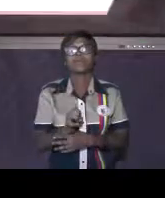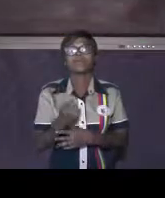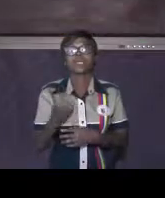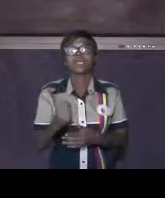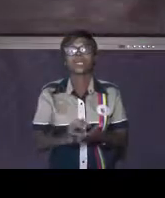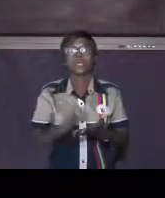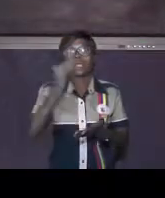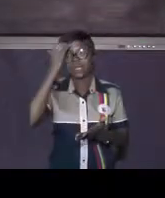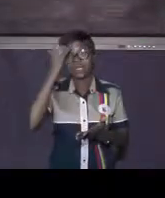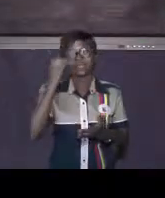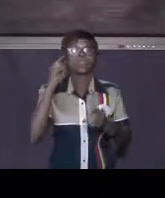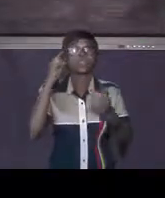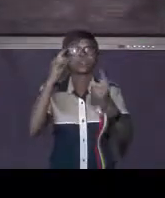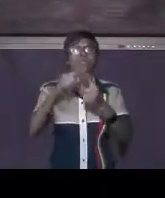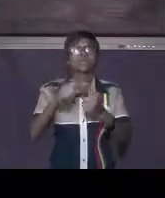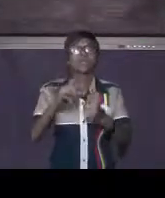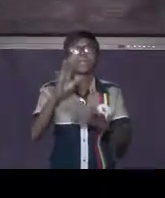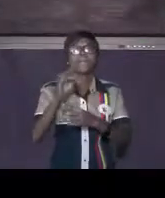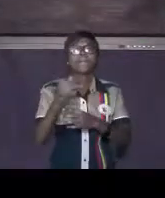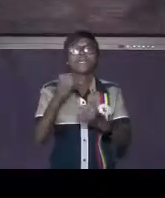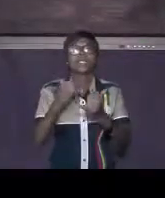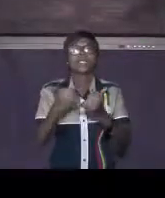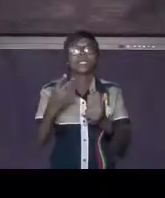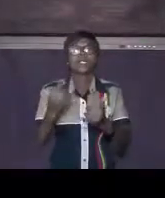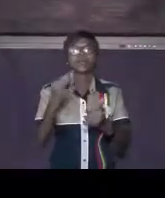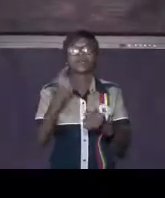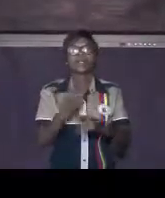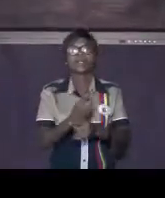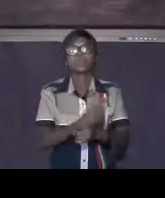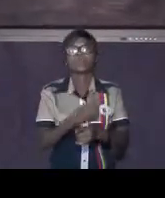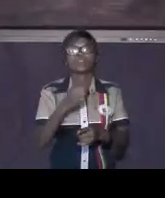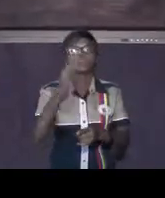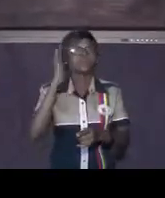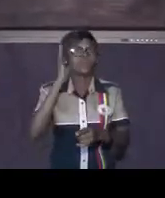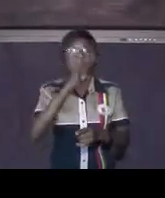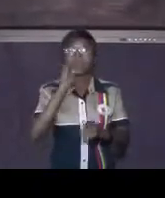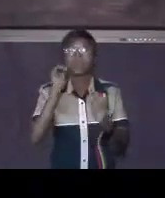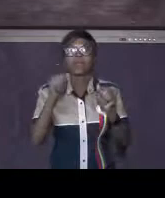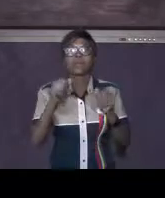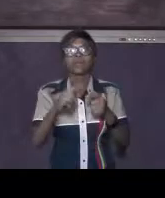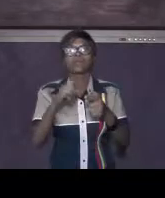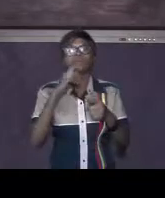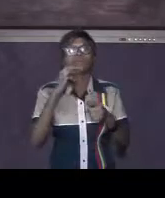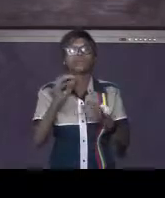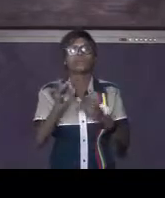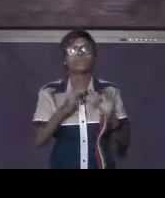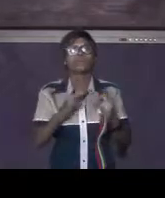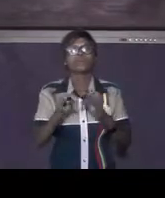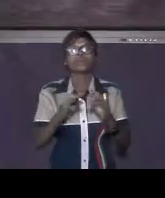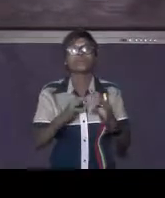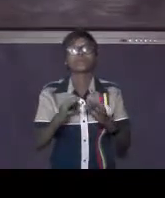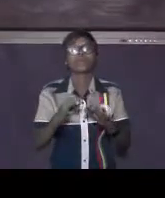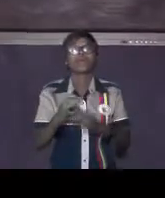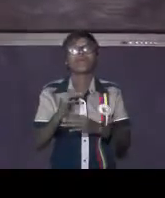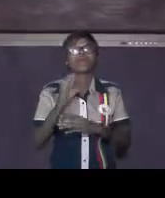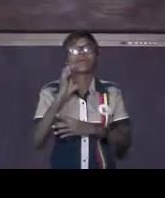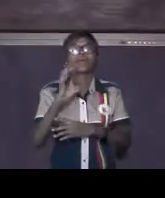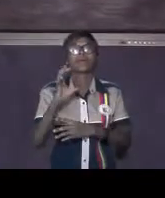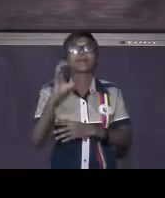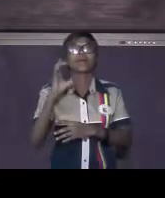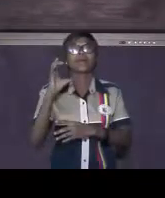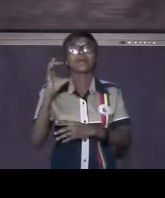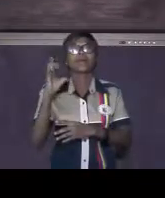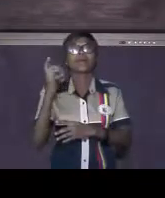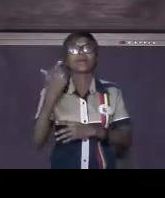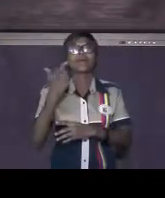The learning objectives. By the end of the lesson, you should be able to define climate, and